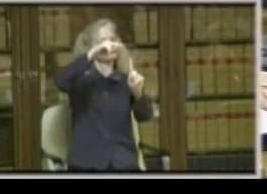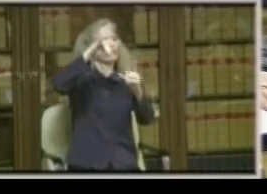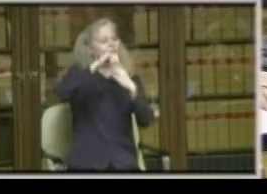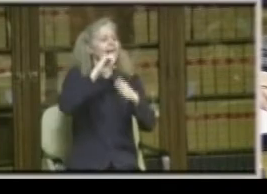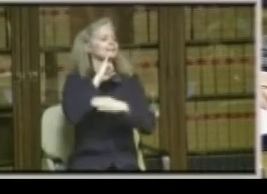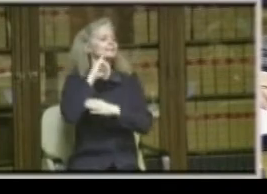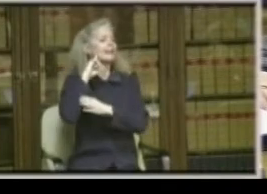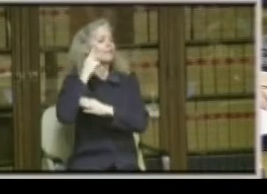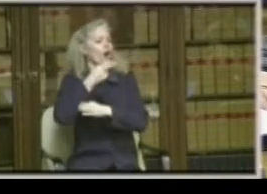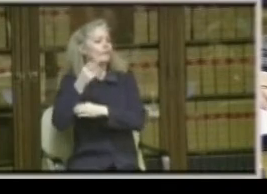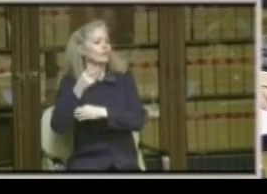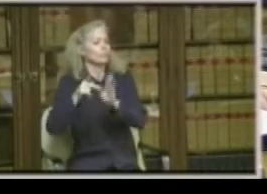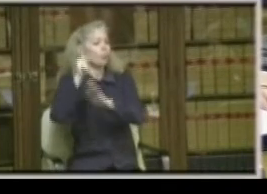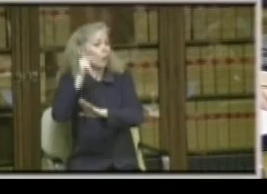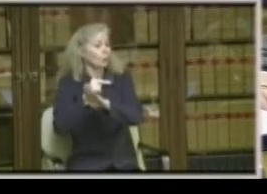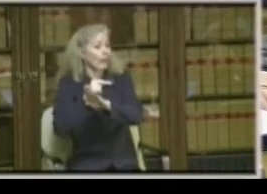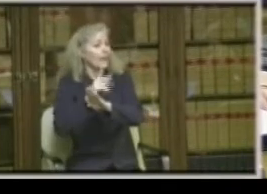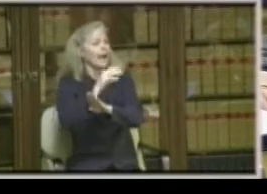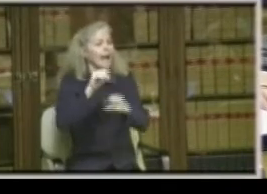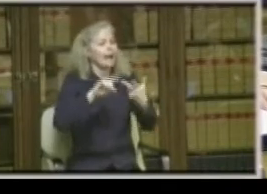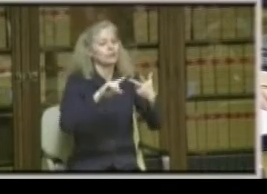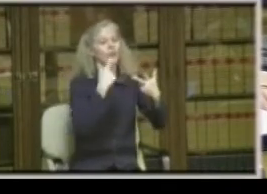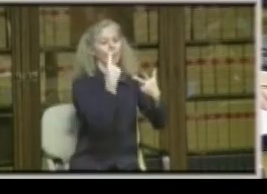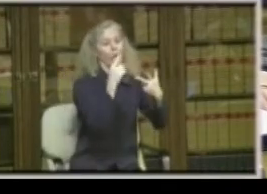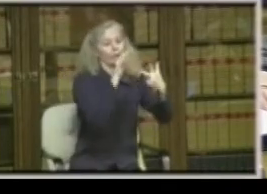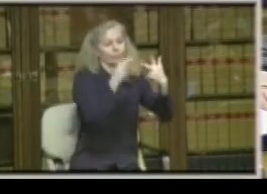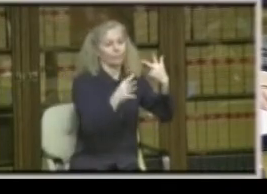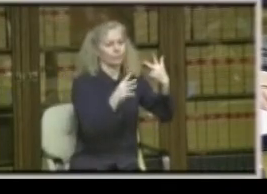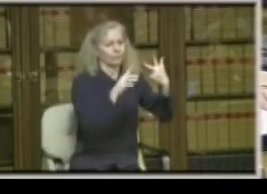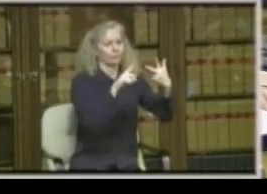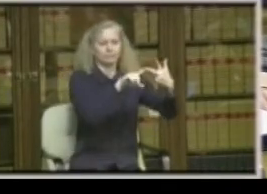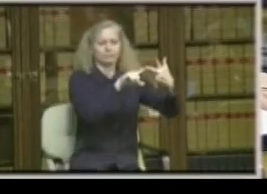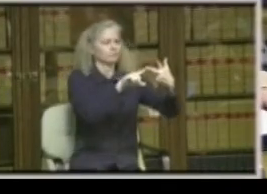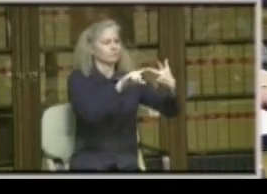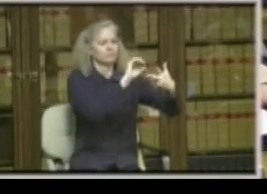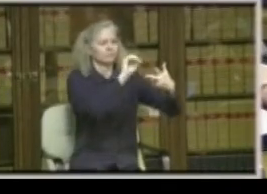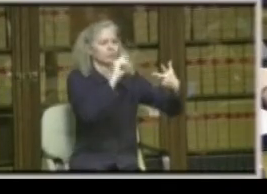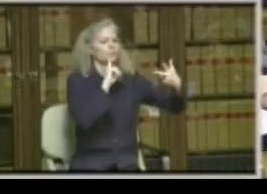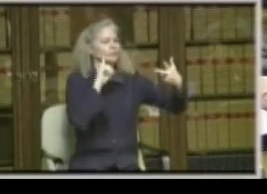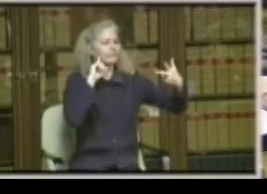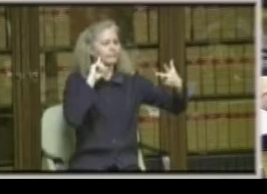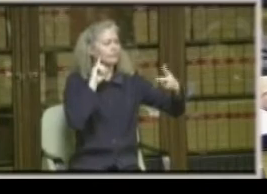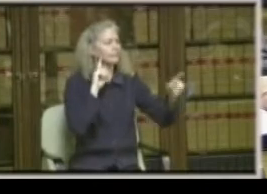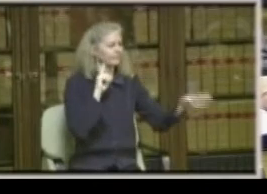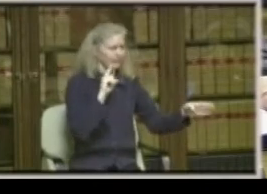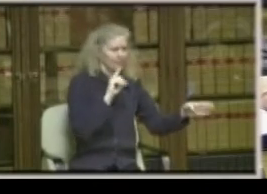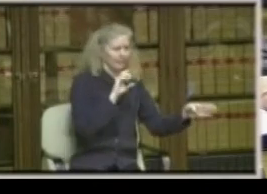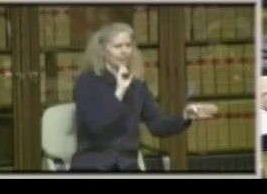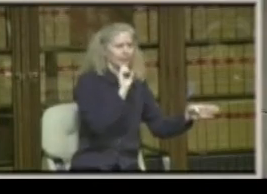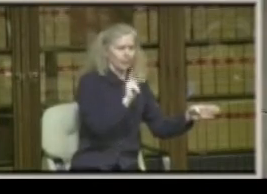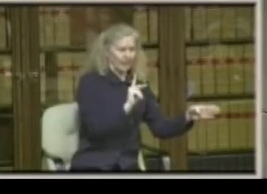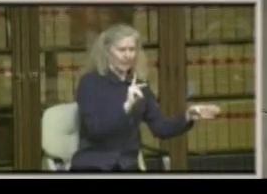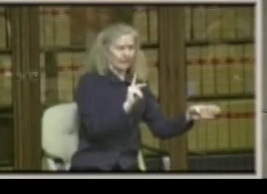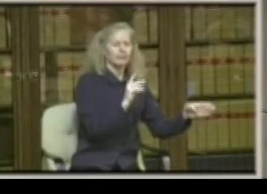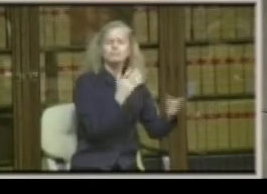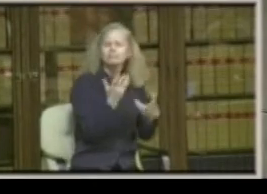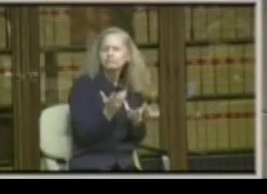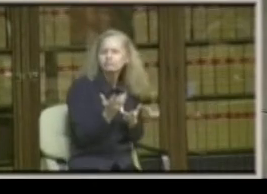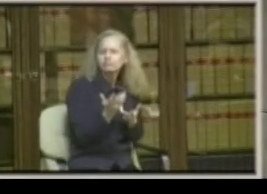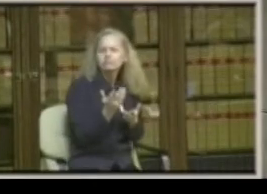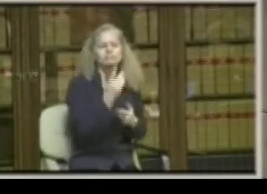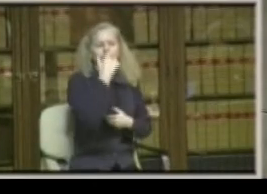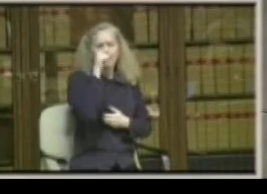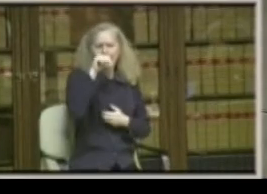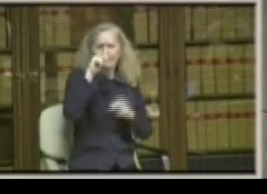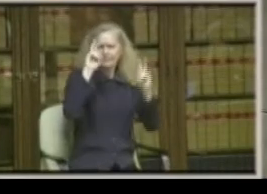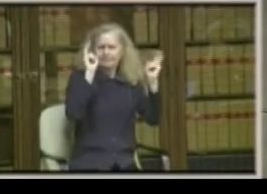the one that we were referencing earlier, and she is not deaf. Would there be room on the, I'm just given this issue and the language